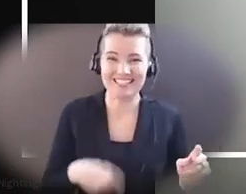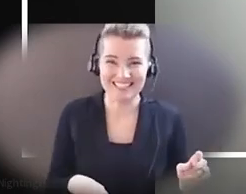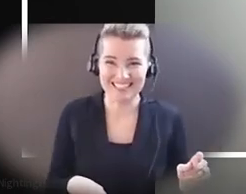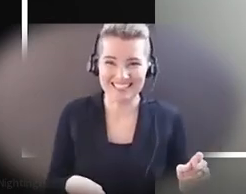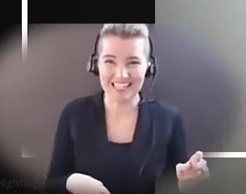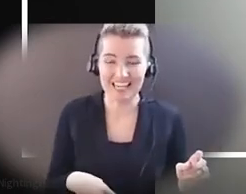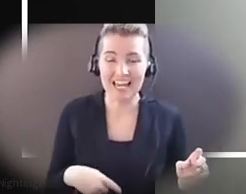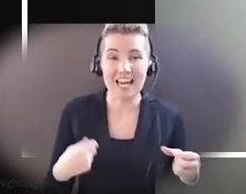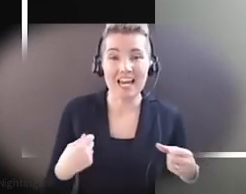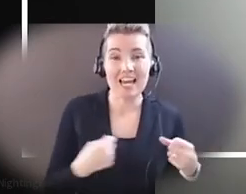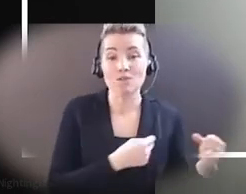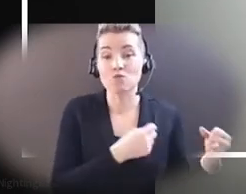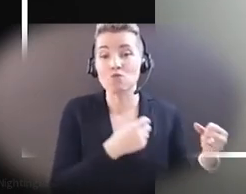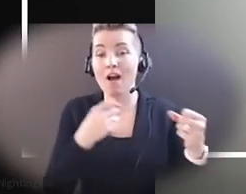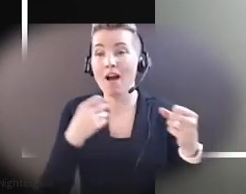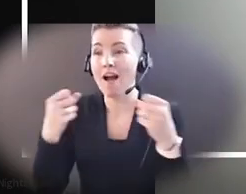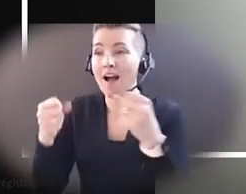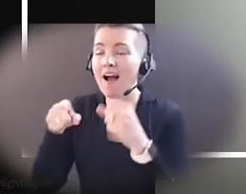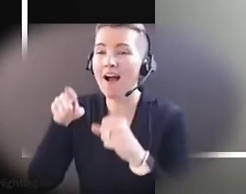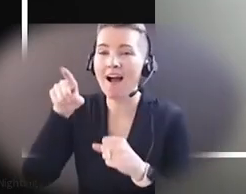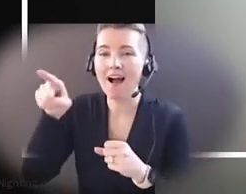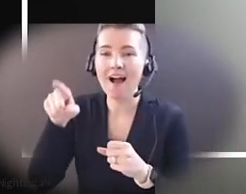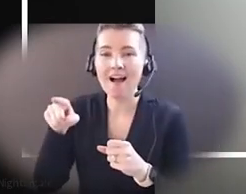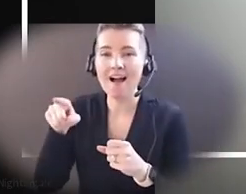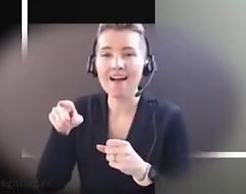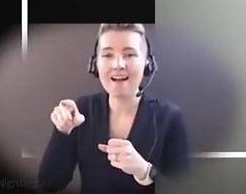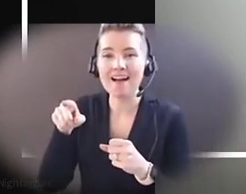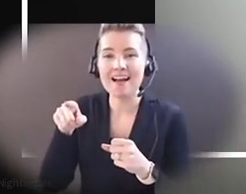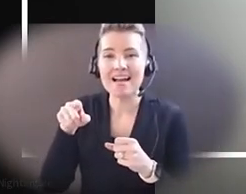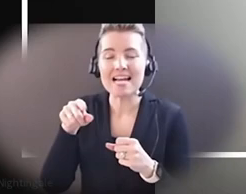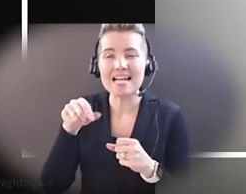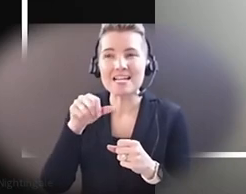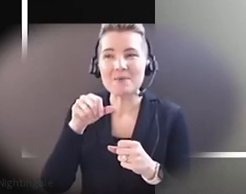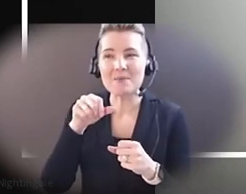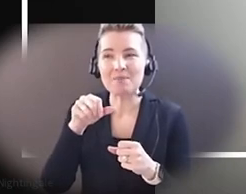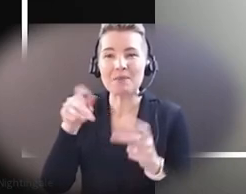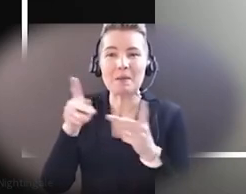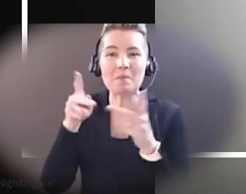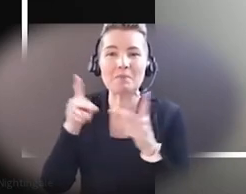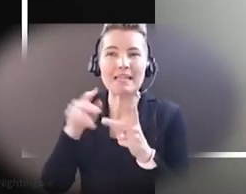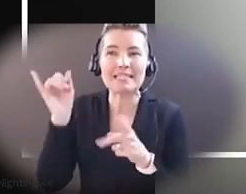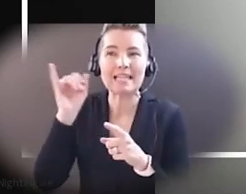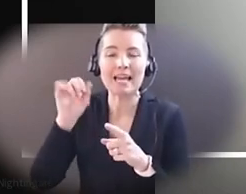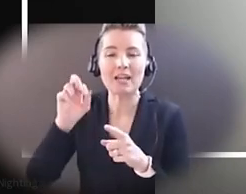to, I guess, a semi not easy to accessible place like